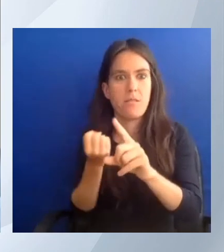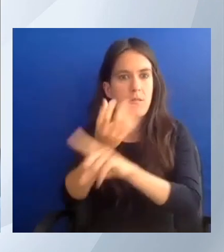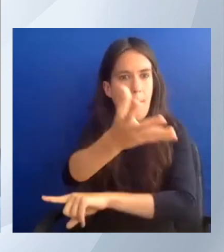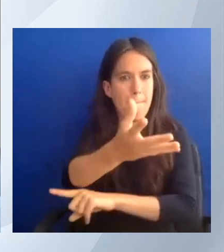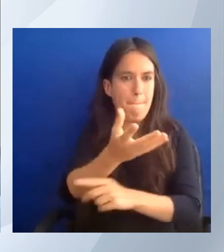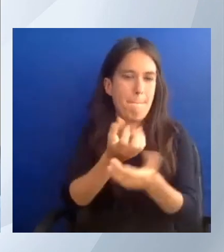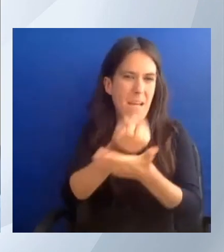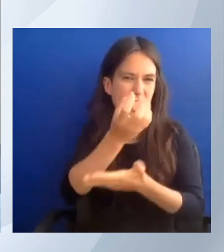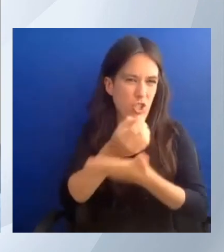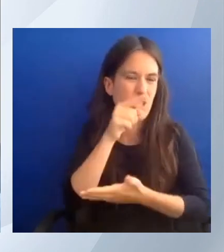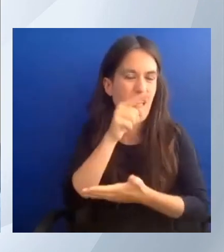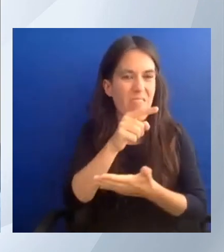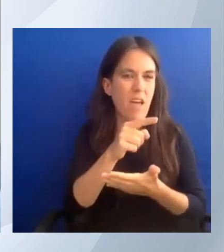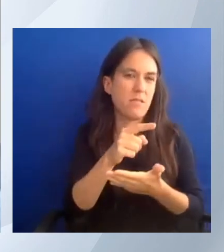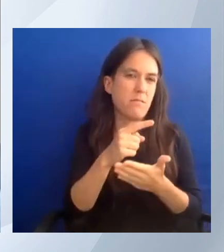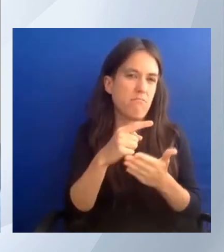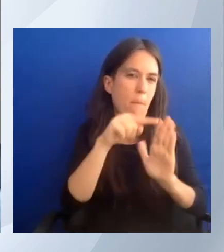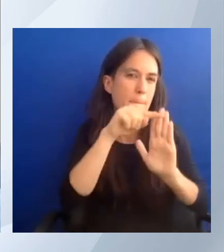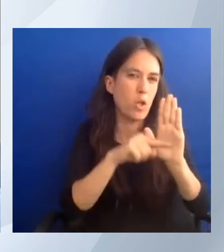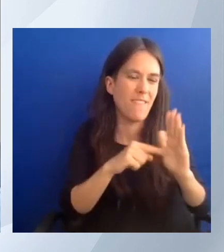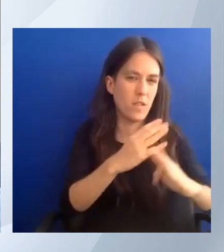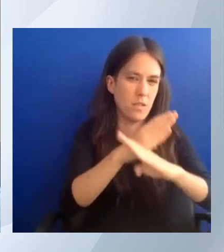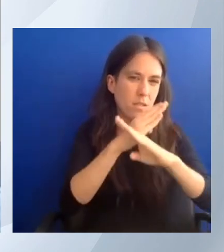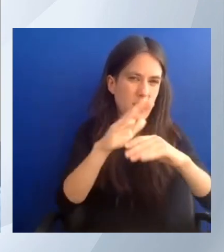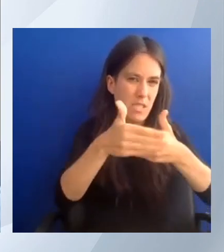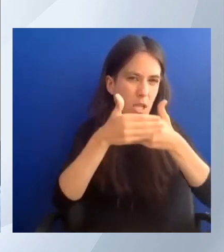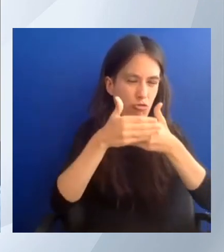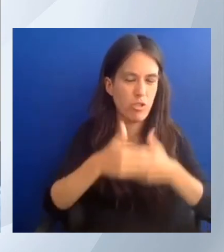Okay, cool. Well, that's more research then,